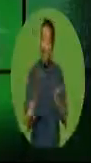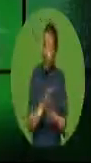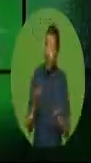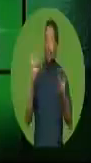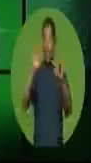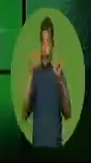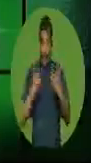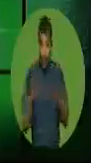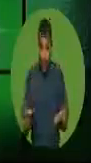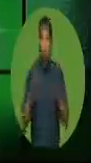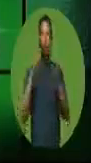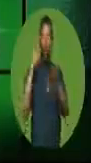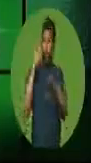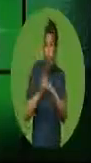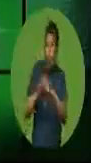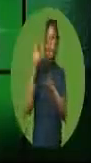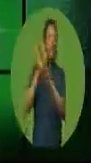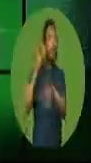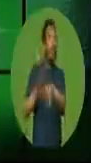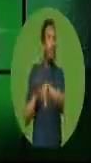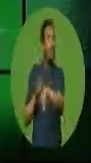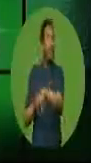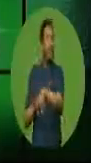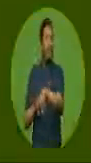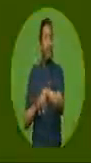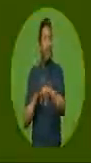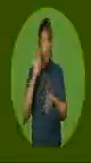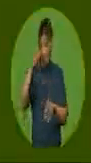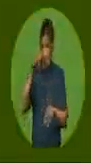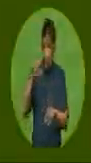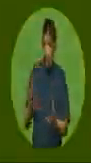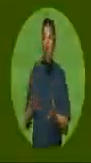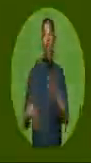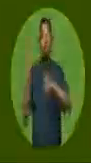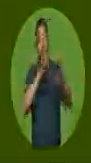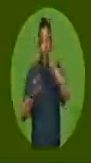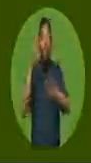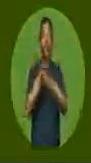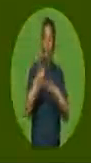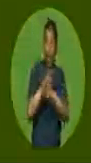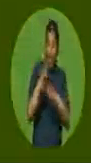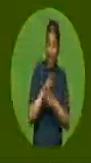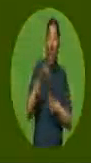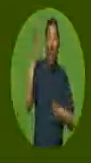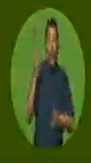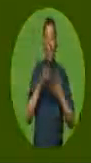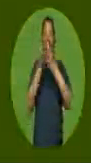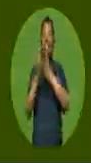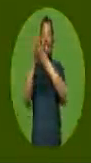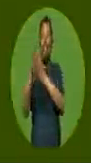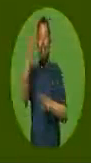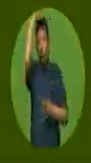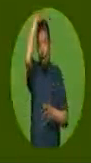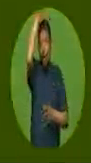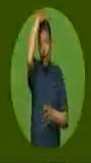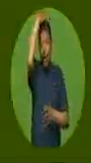public enterprises that existed during that period. In fact, the public